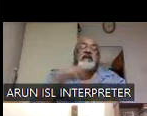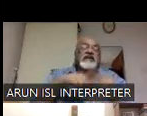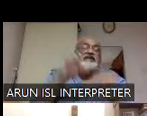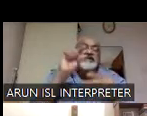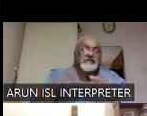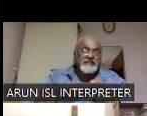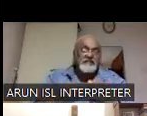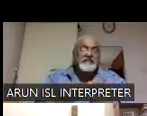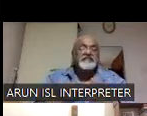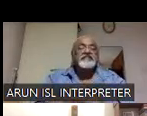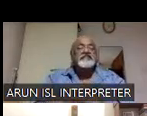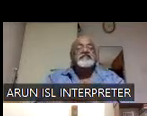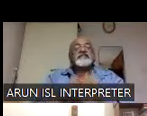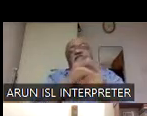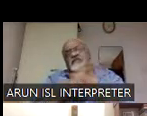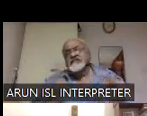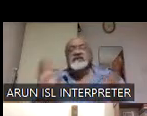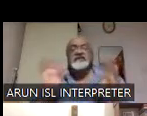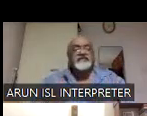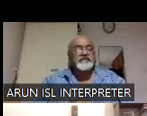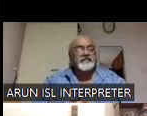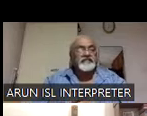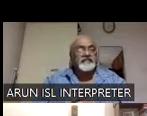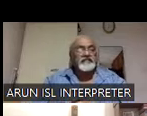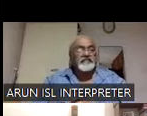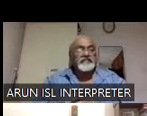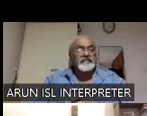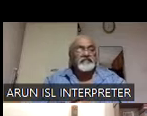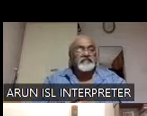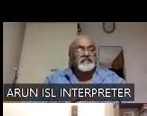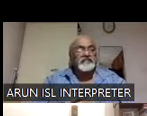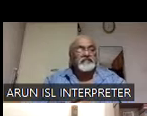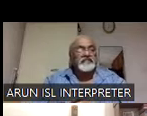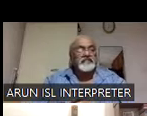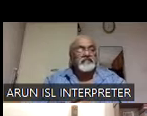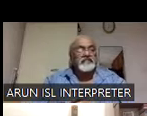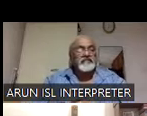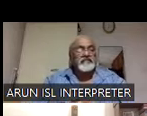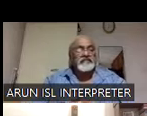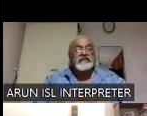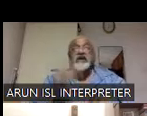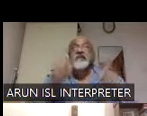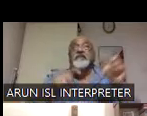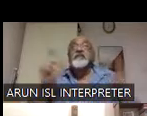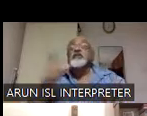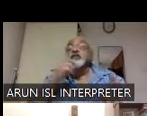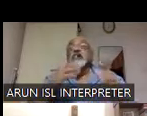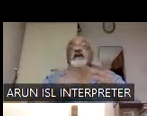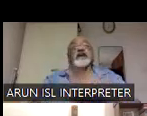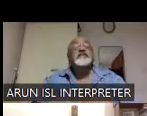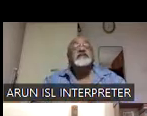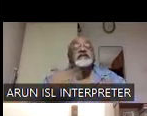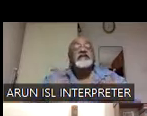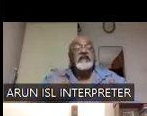etc. Now, what happens when people with disabilities suffer from these different kind of impairments?